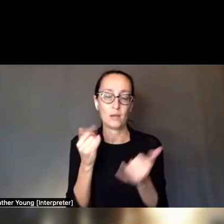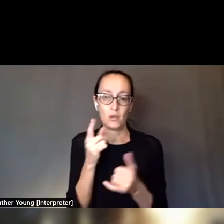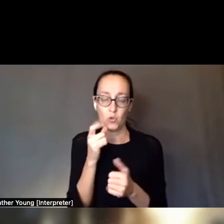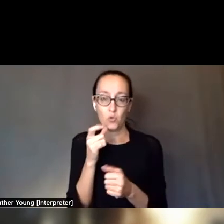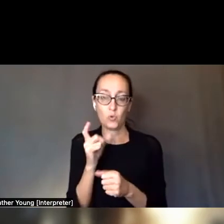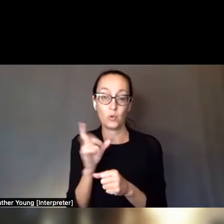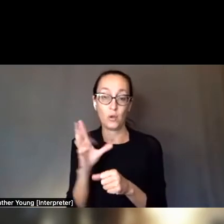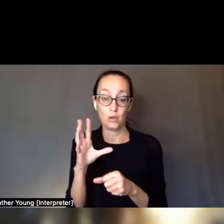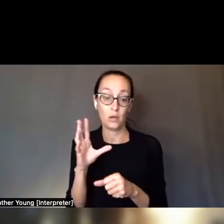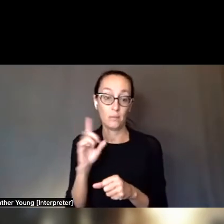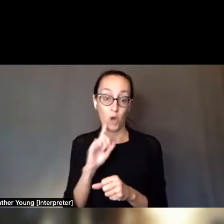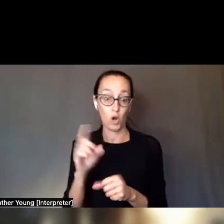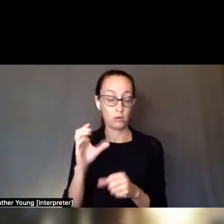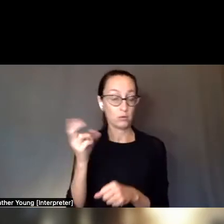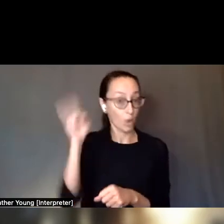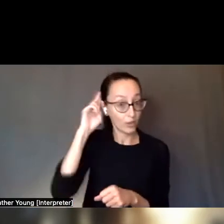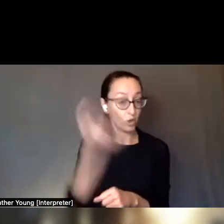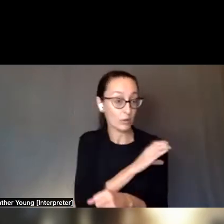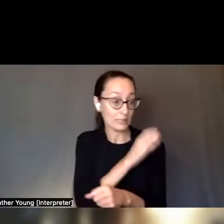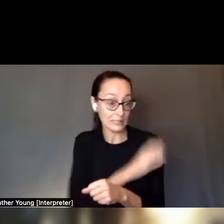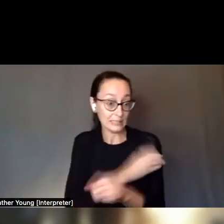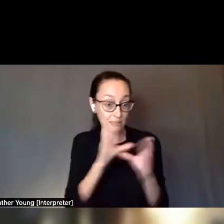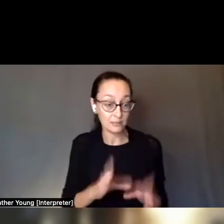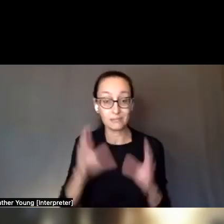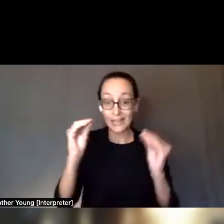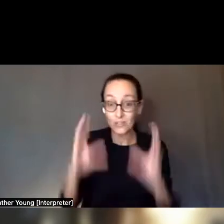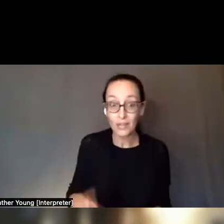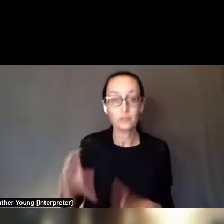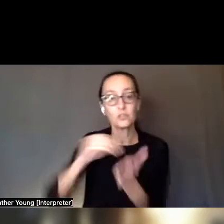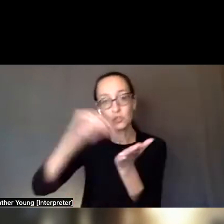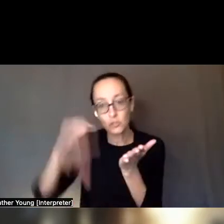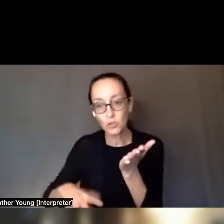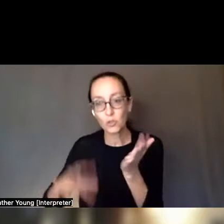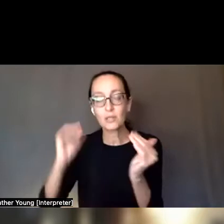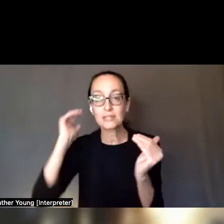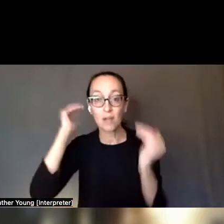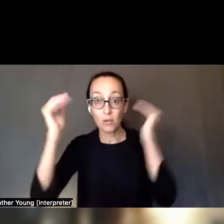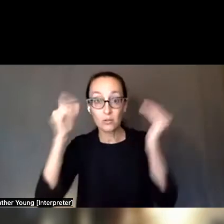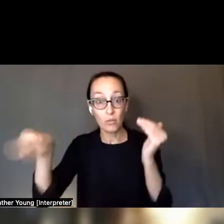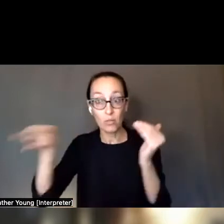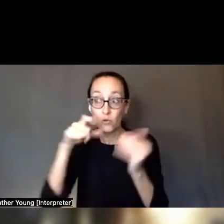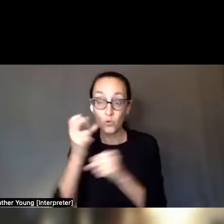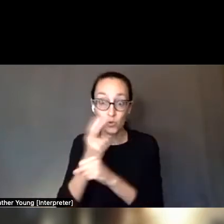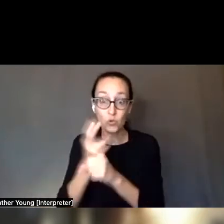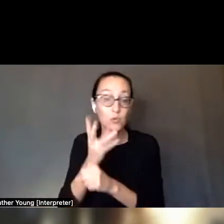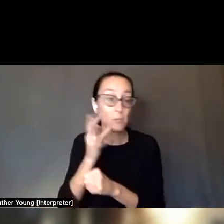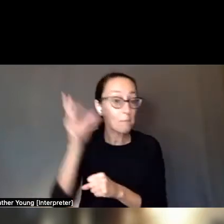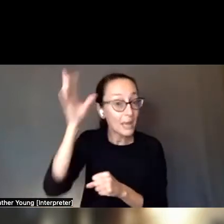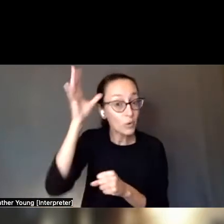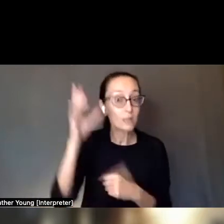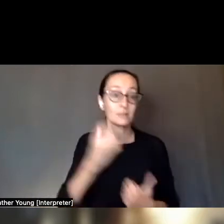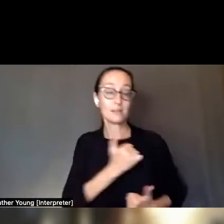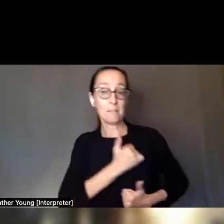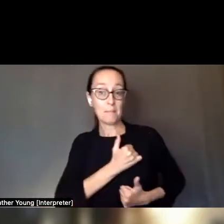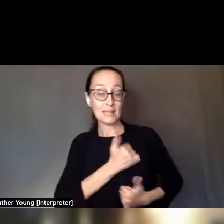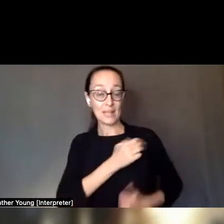clinicians, educators, students, adult consumers, parents, military members, and